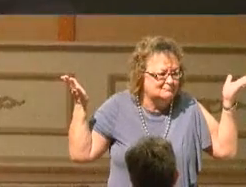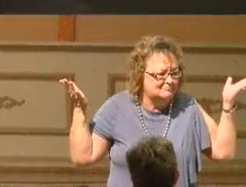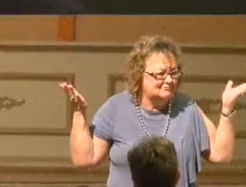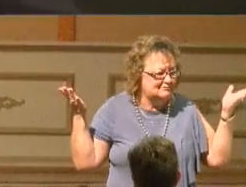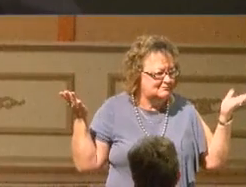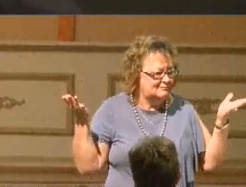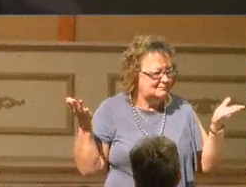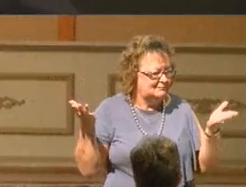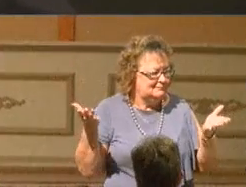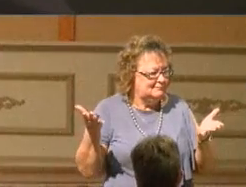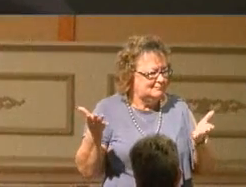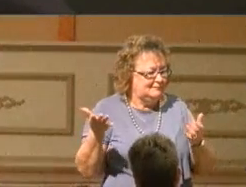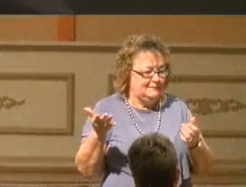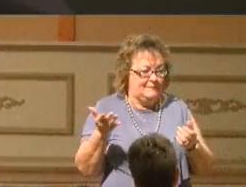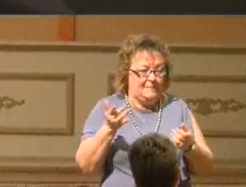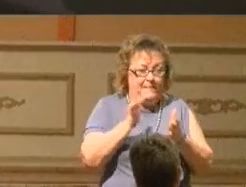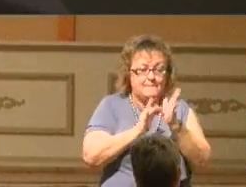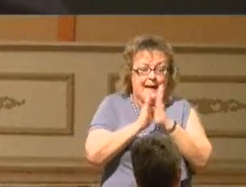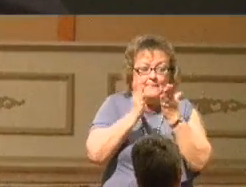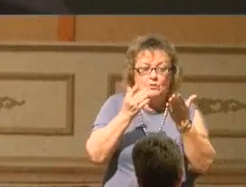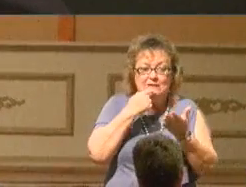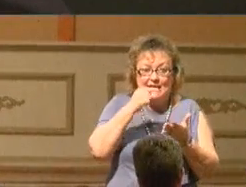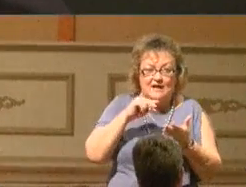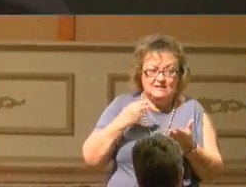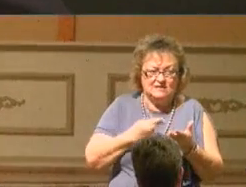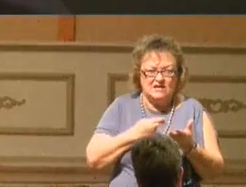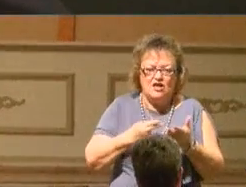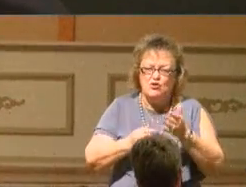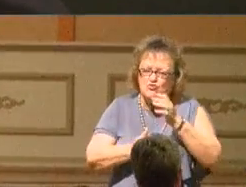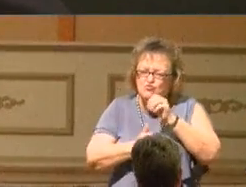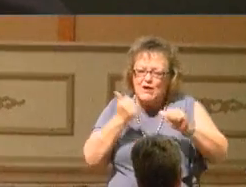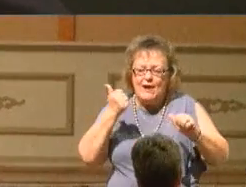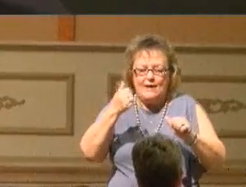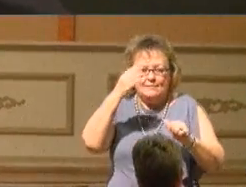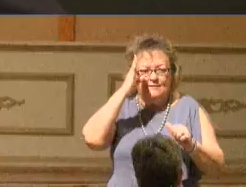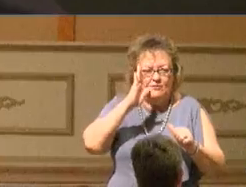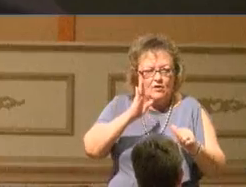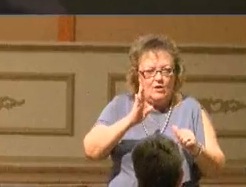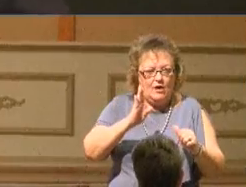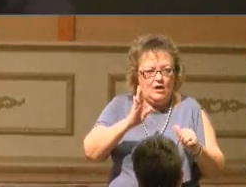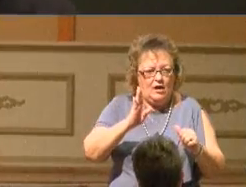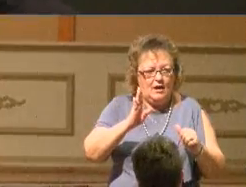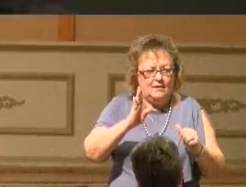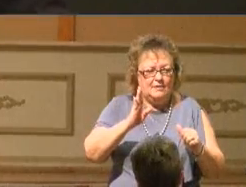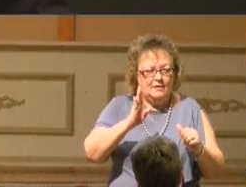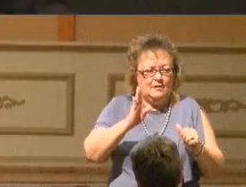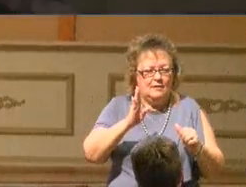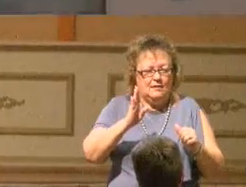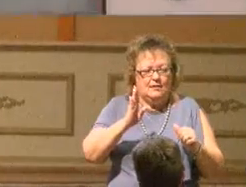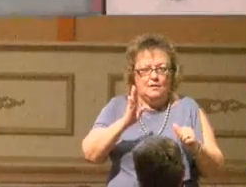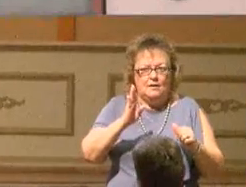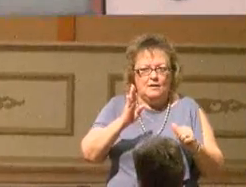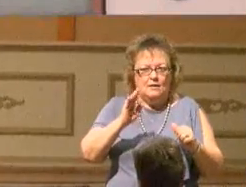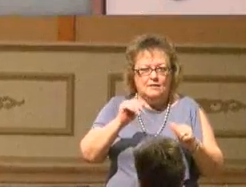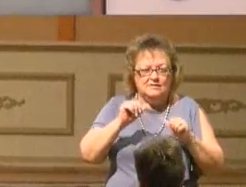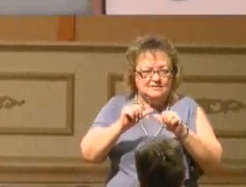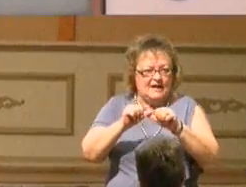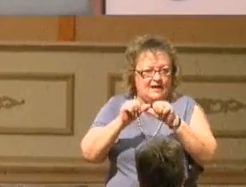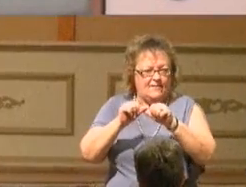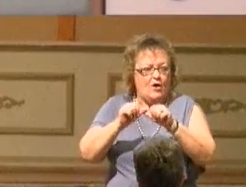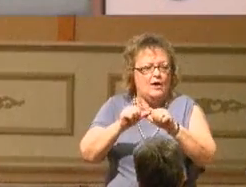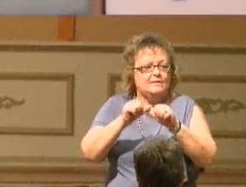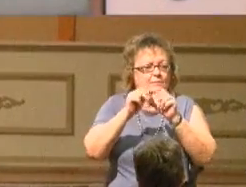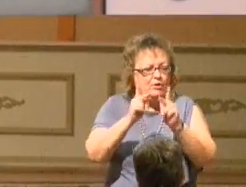My friend, the Bible tells us here that the wrath of God abideth on him.